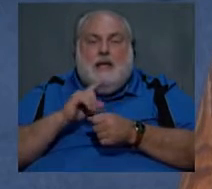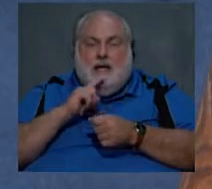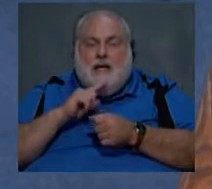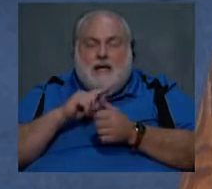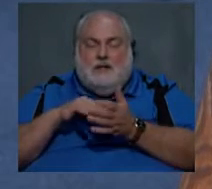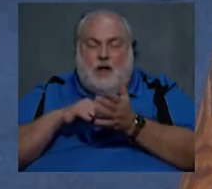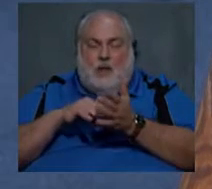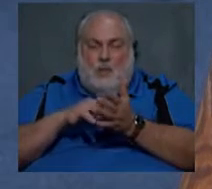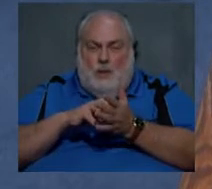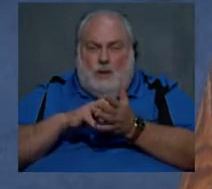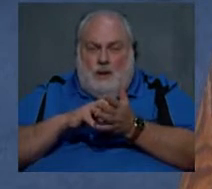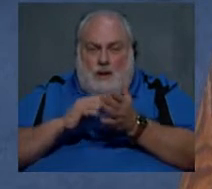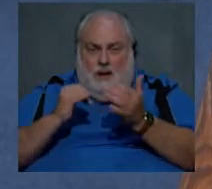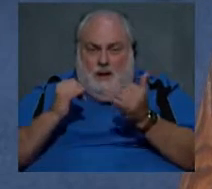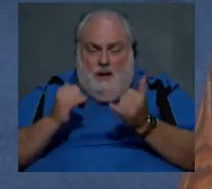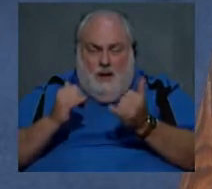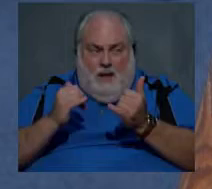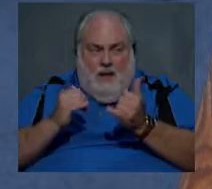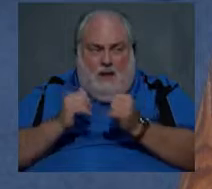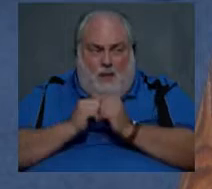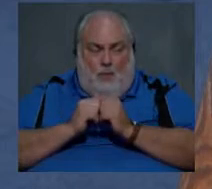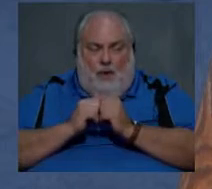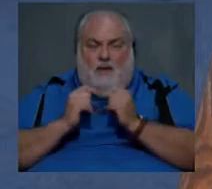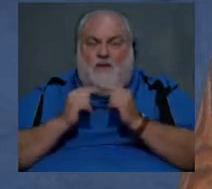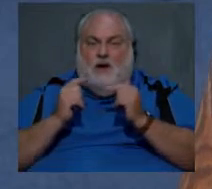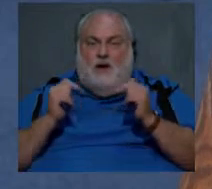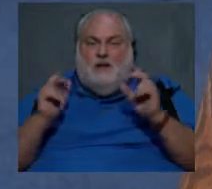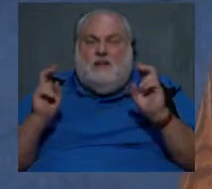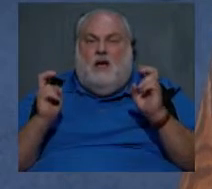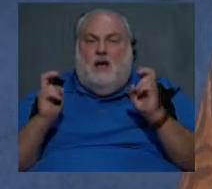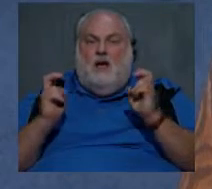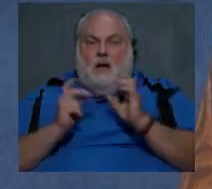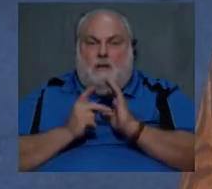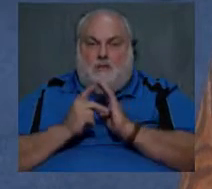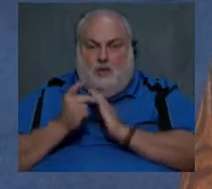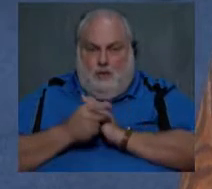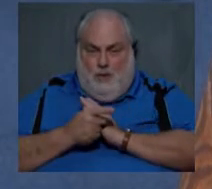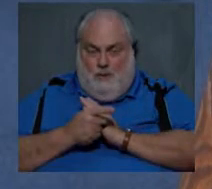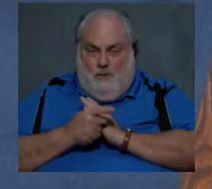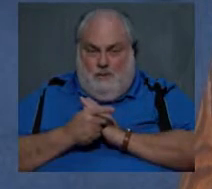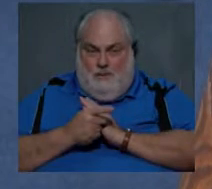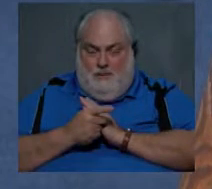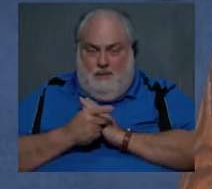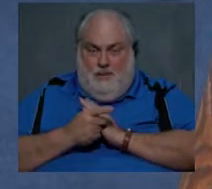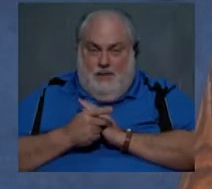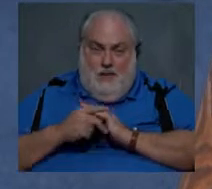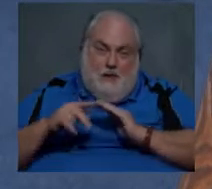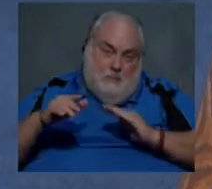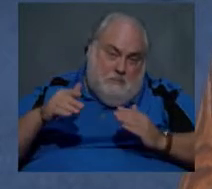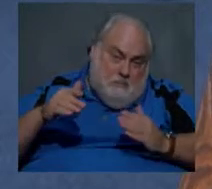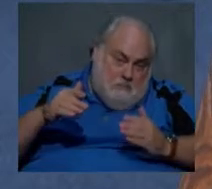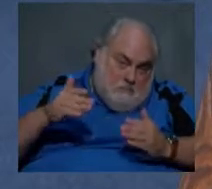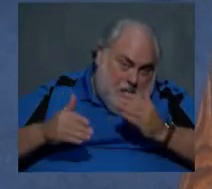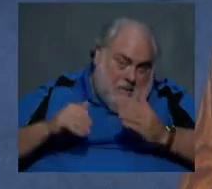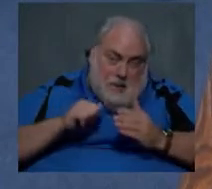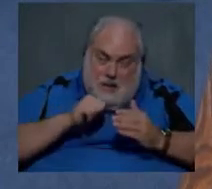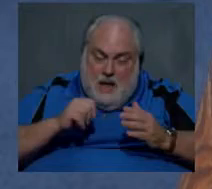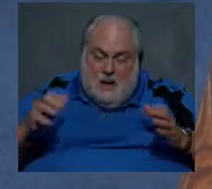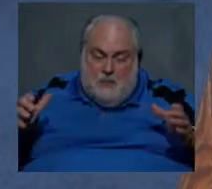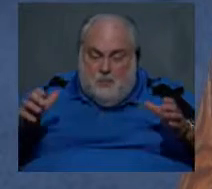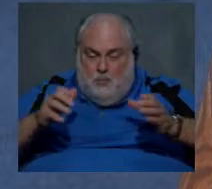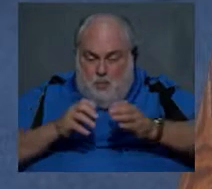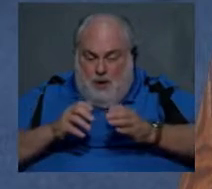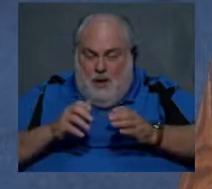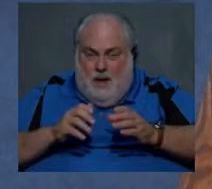itself now with programs that may not in fact bring neighbors into